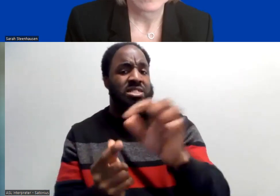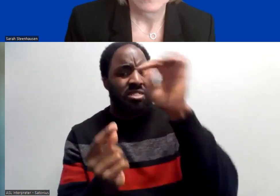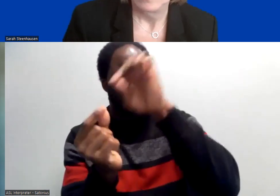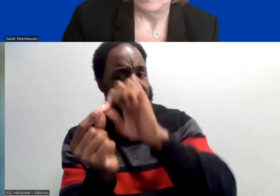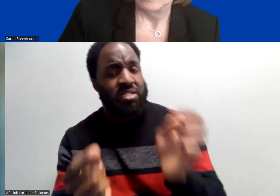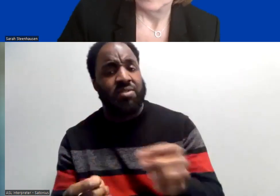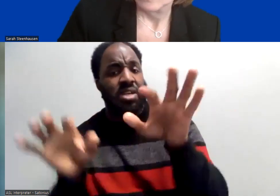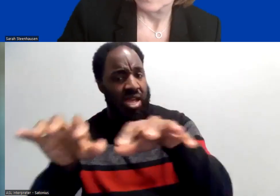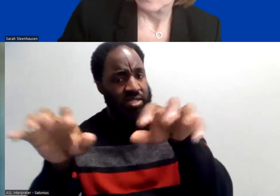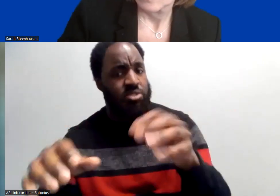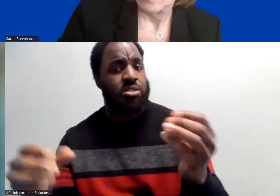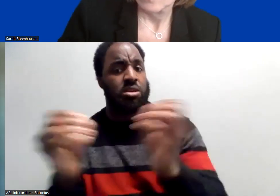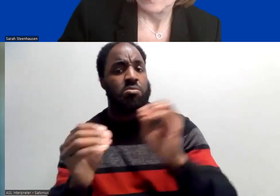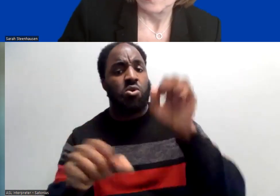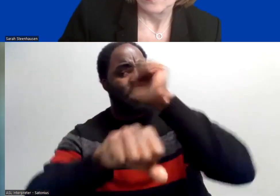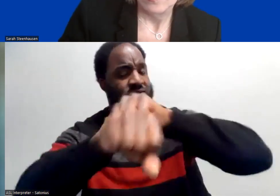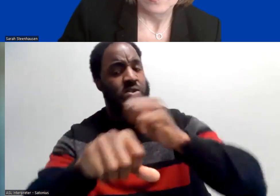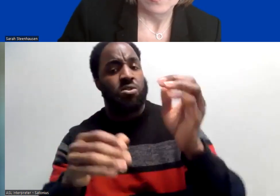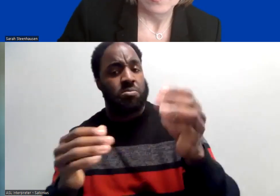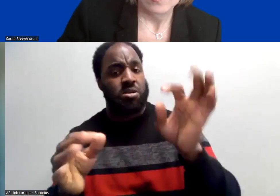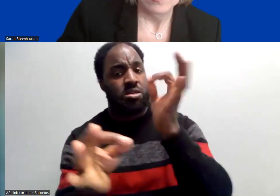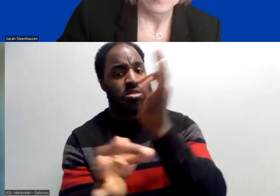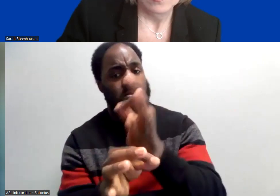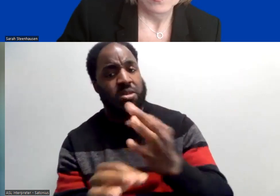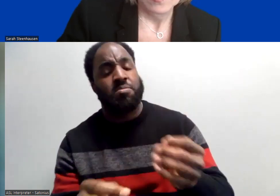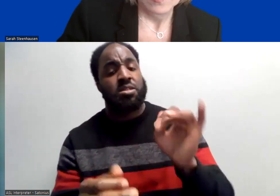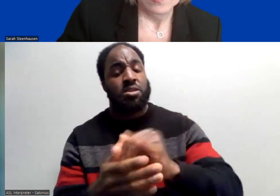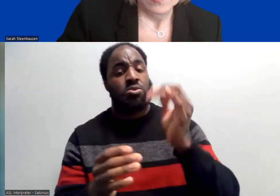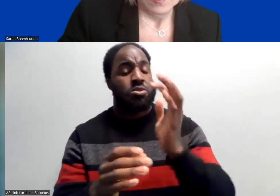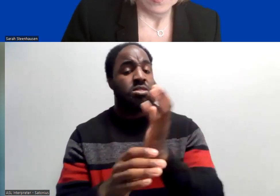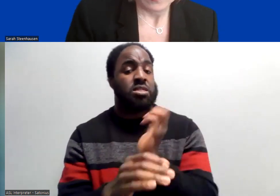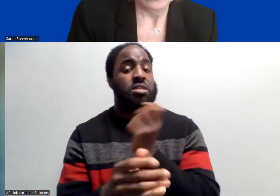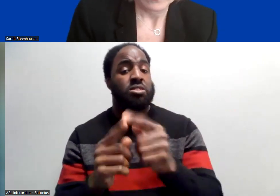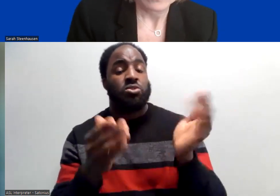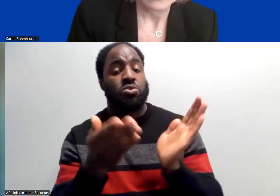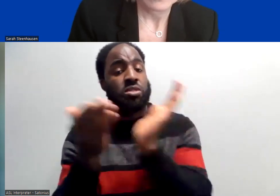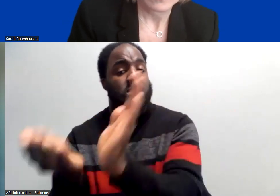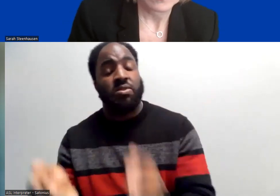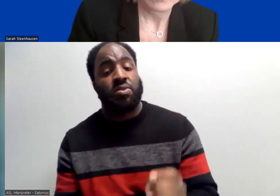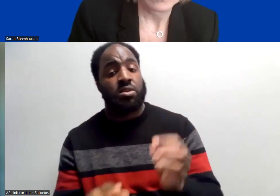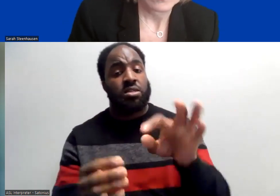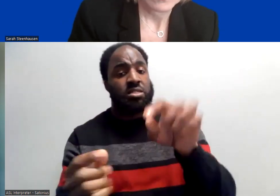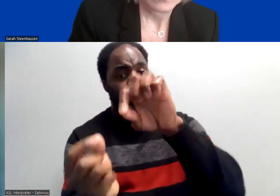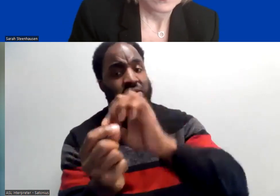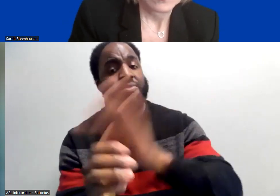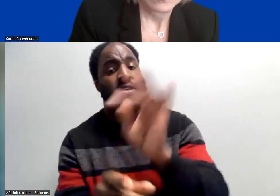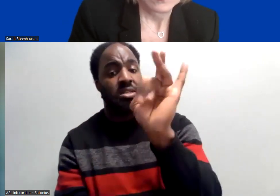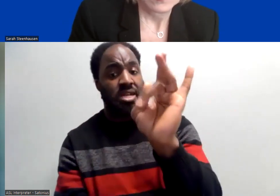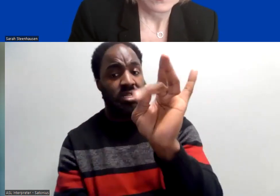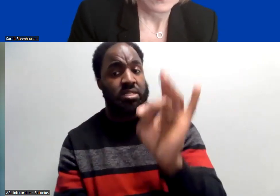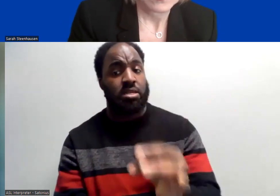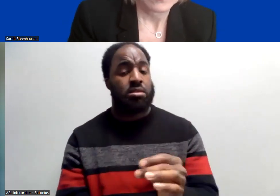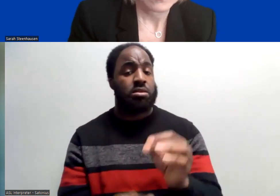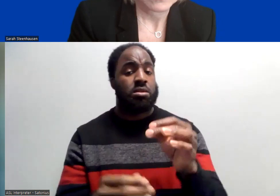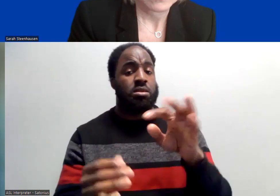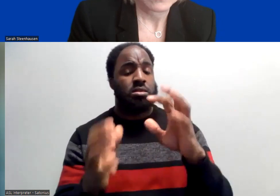action, more firm commitments that'll get us to delivery. So specifically on Initiative 18,